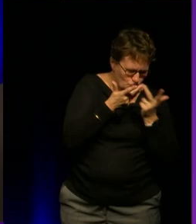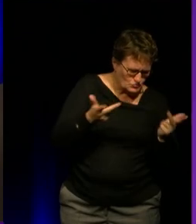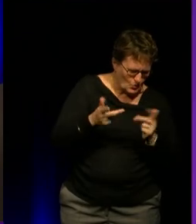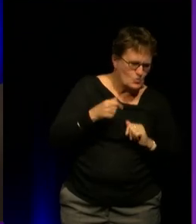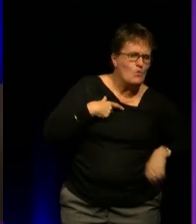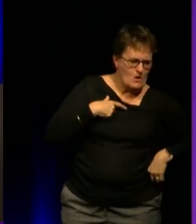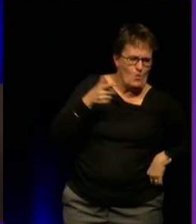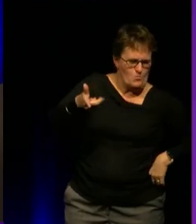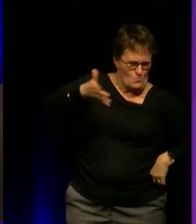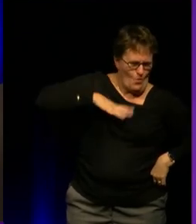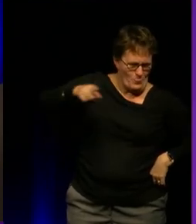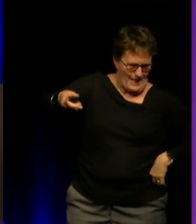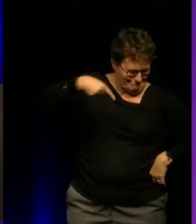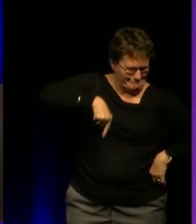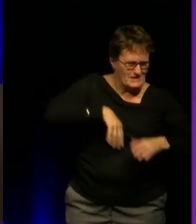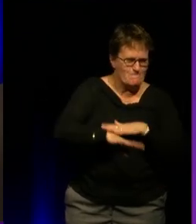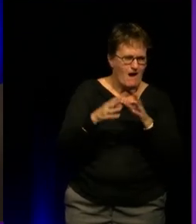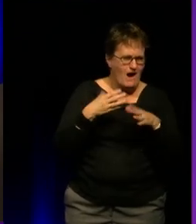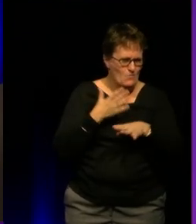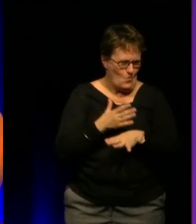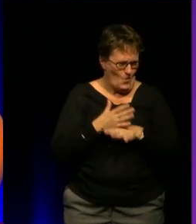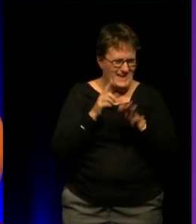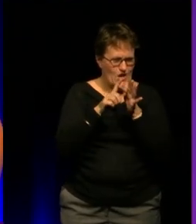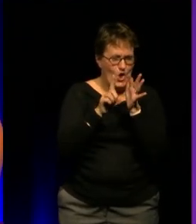interested in bringing them into a loom?